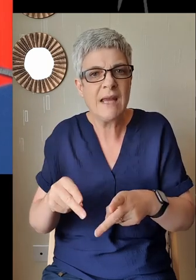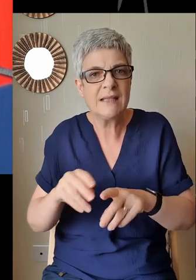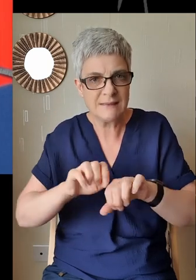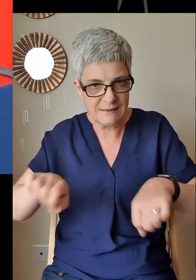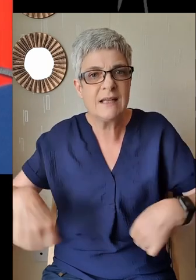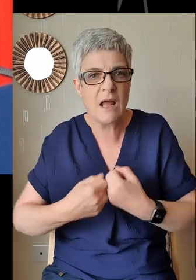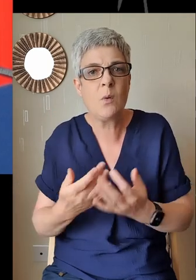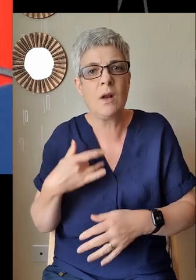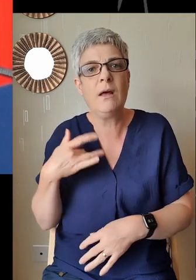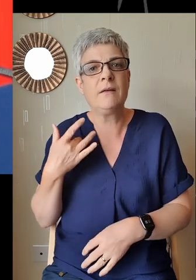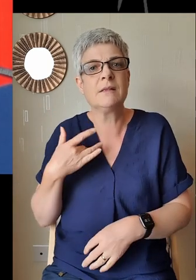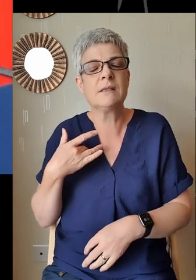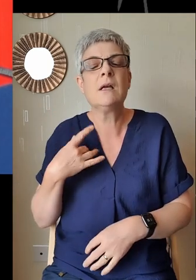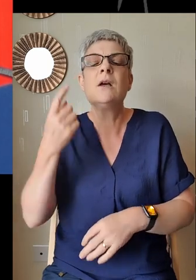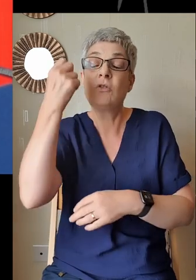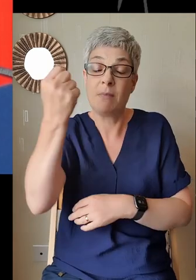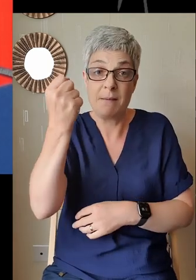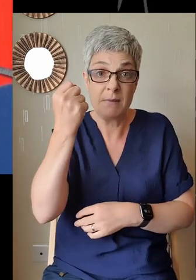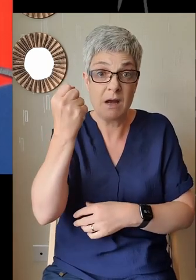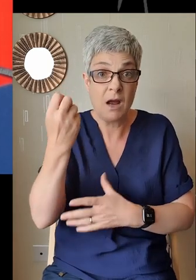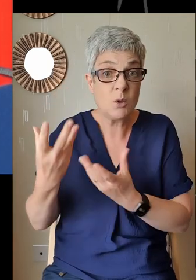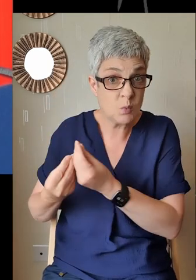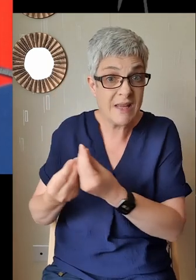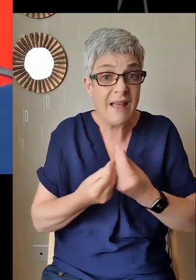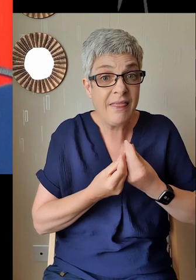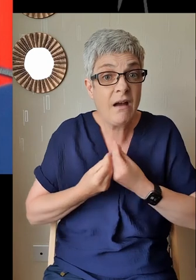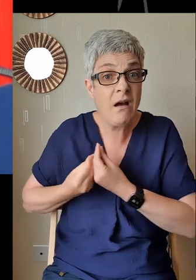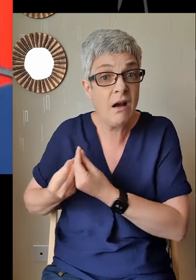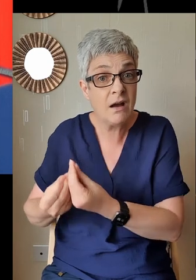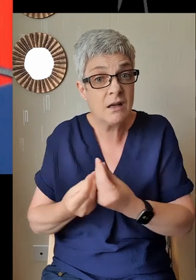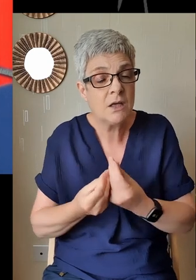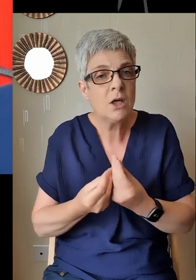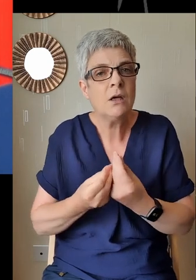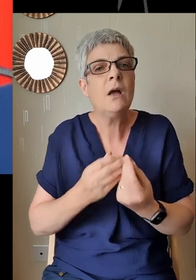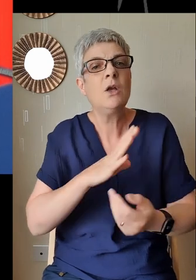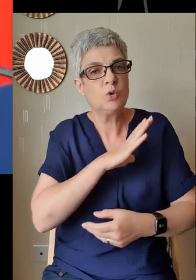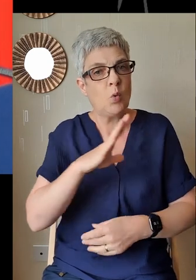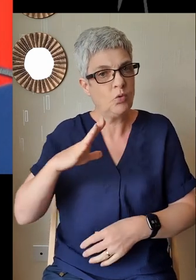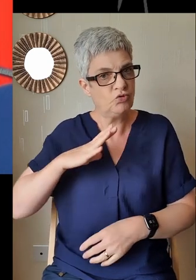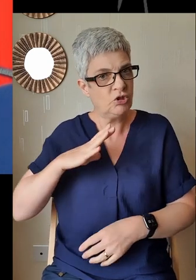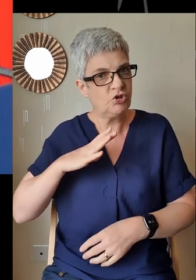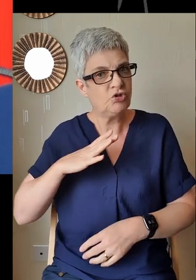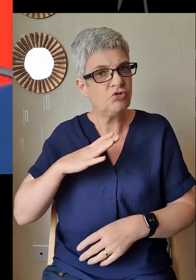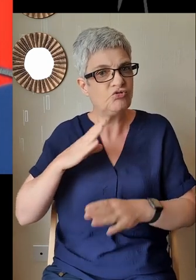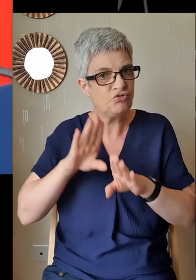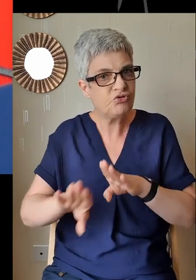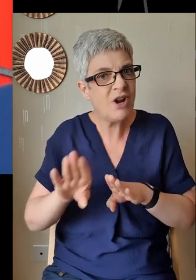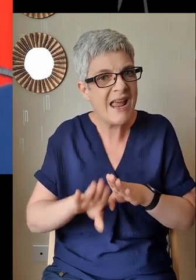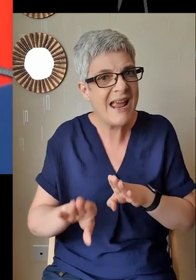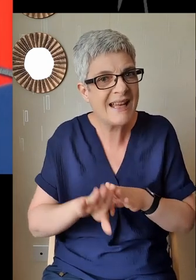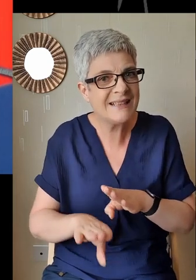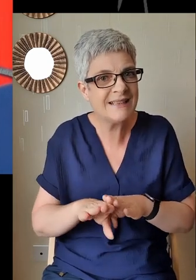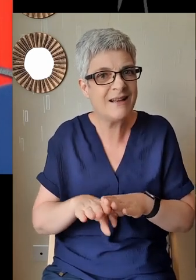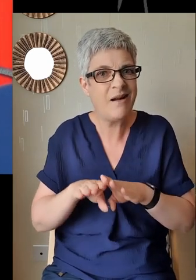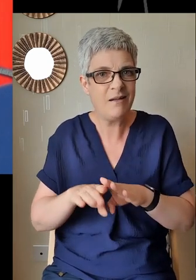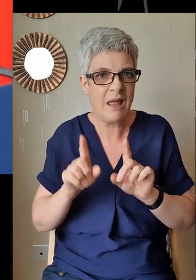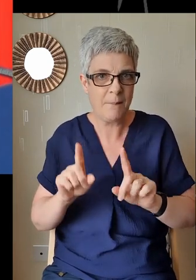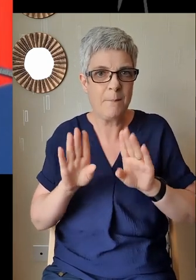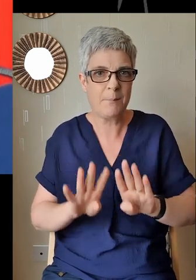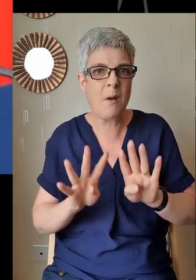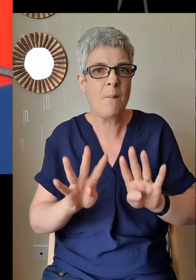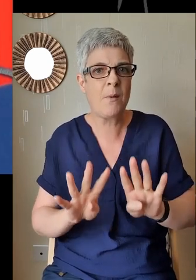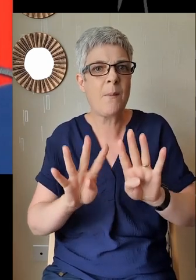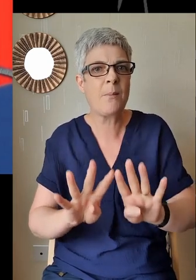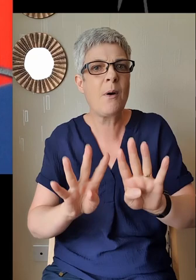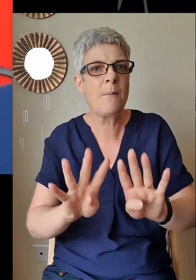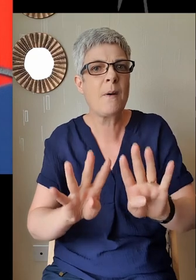it's a reminder that we do this together. Soldiers were trained to keep in step with one another, to stay in line, in order